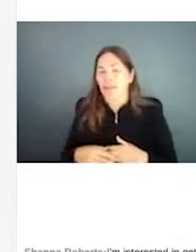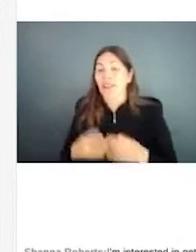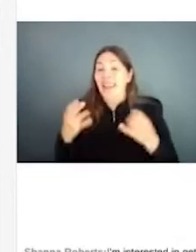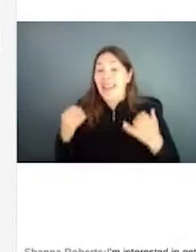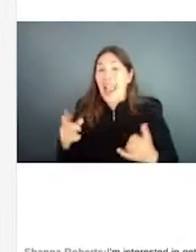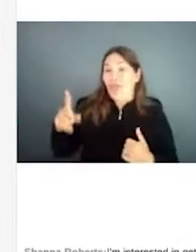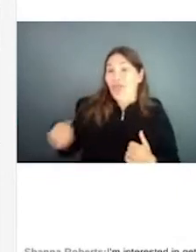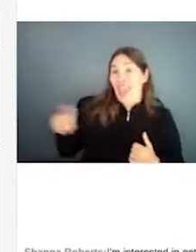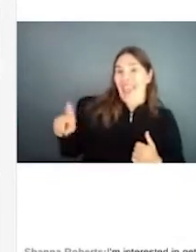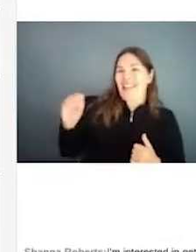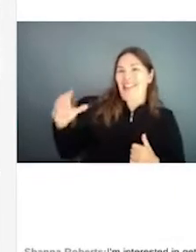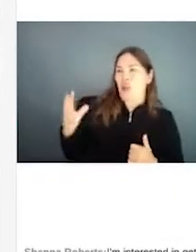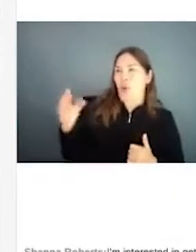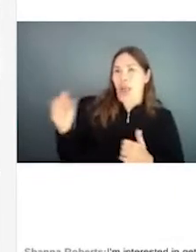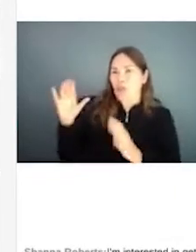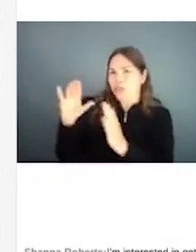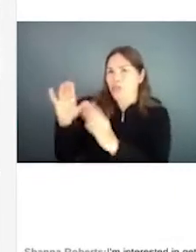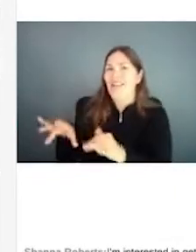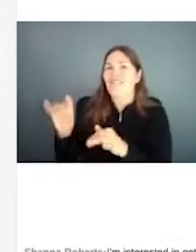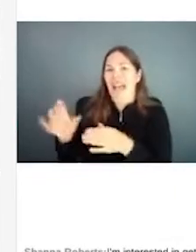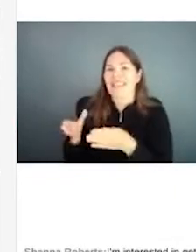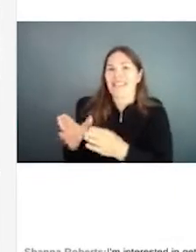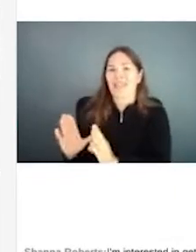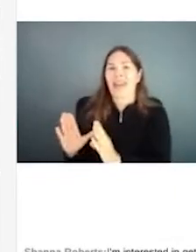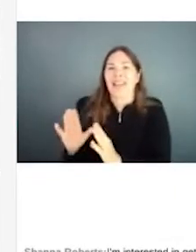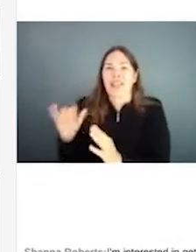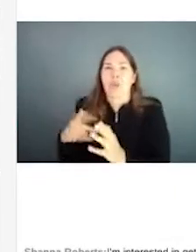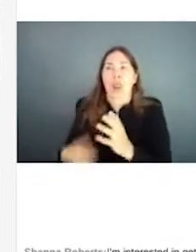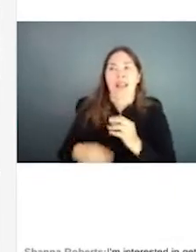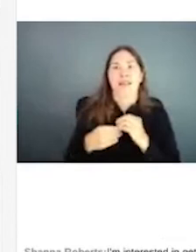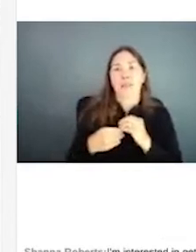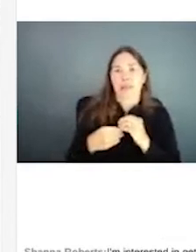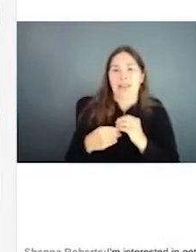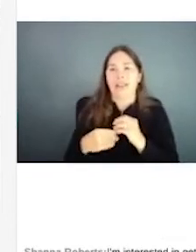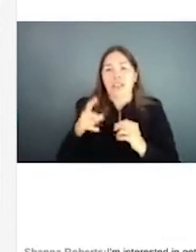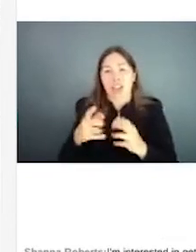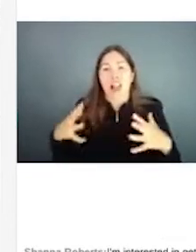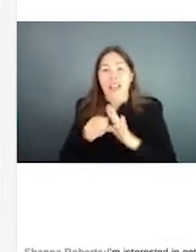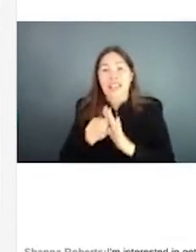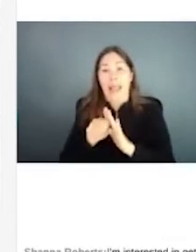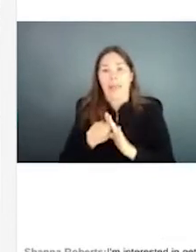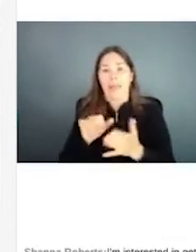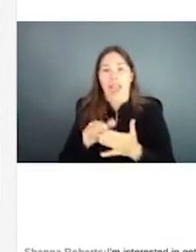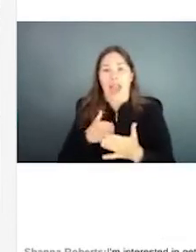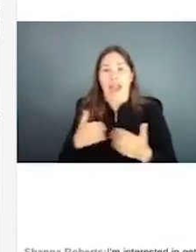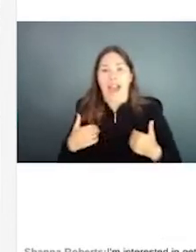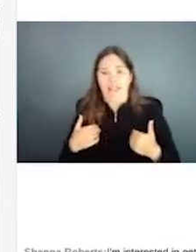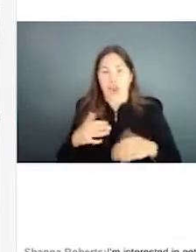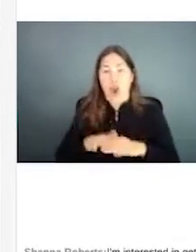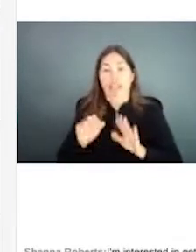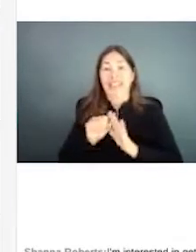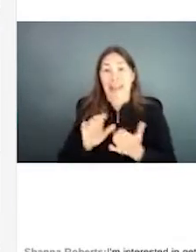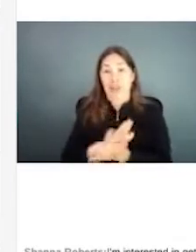can go out and they can find techniques that they want to implement. So these are a lot of samples that I have on the sample